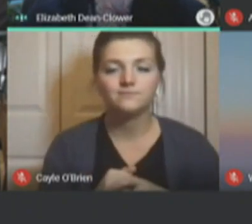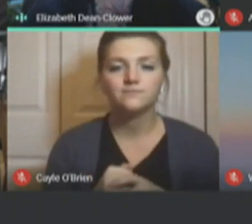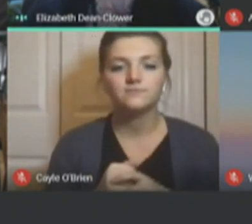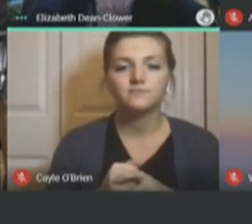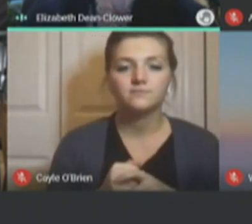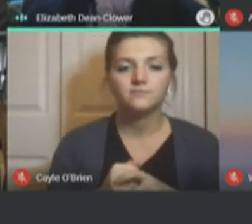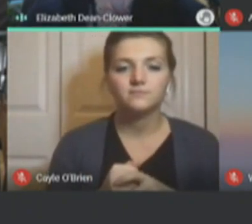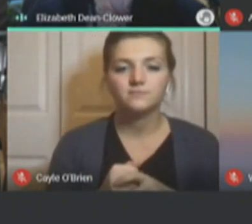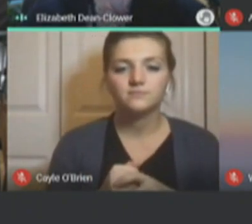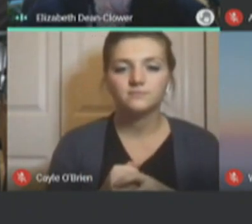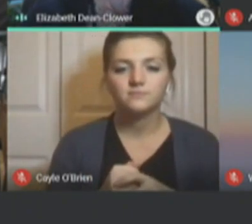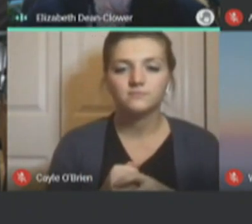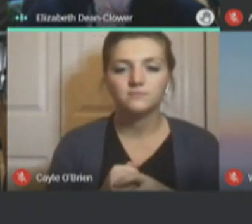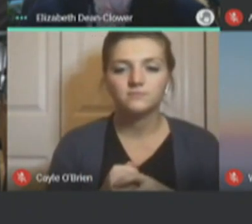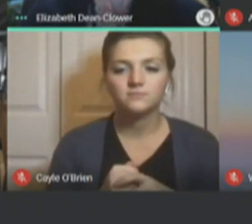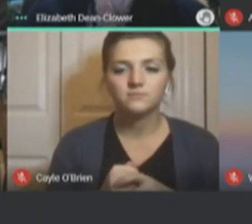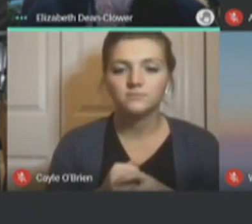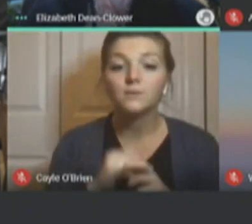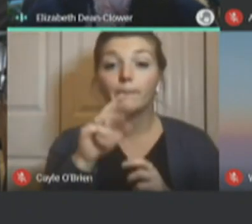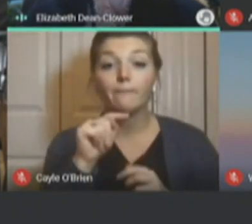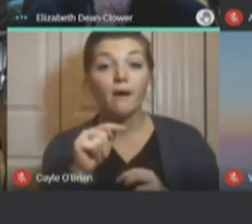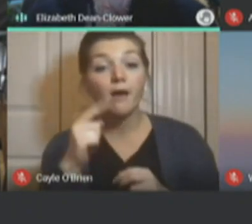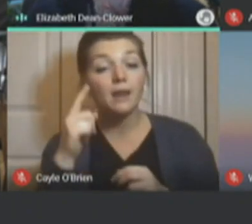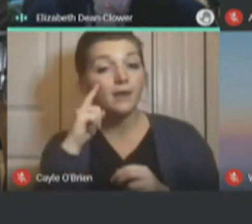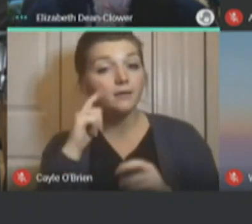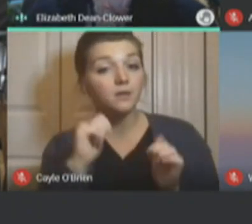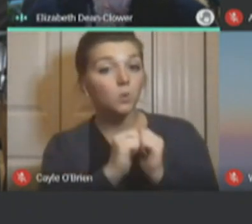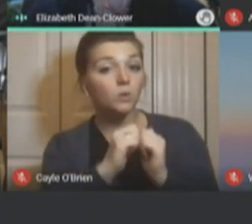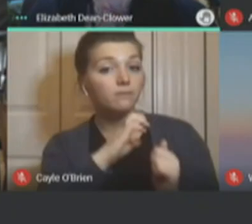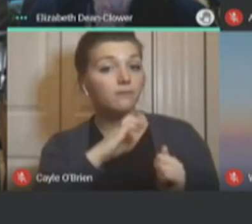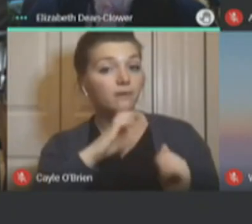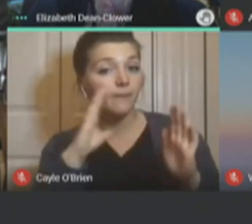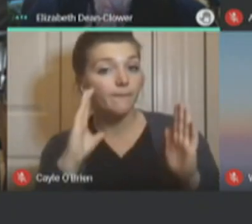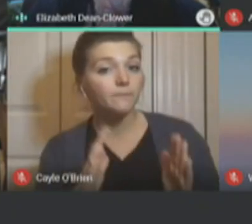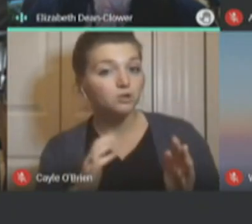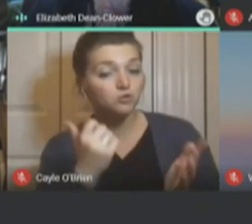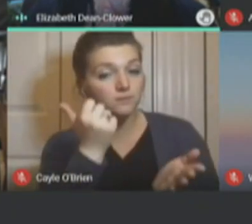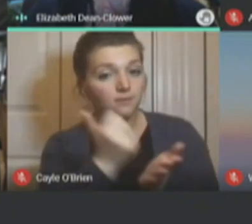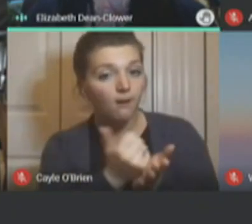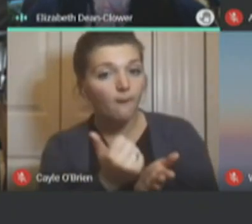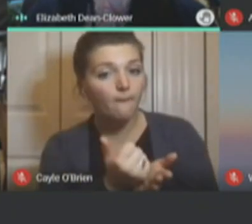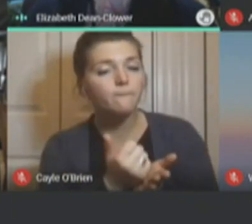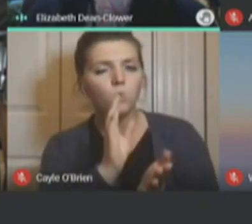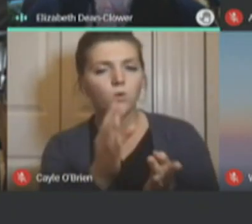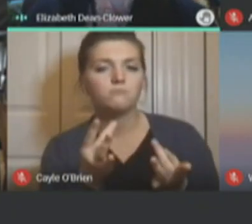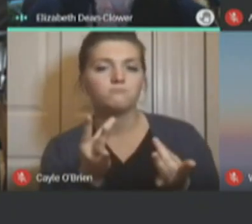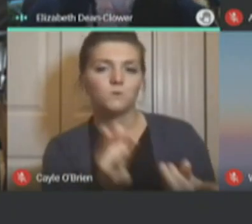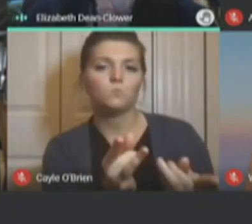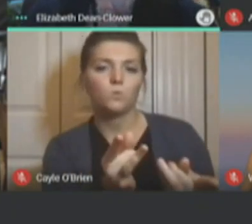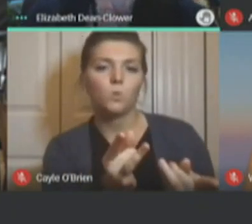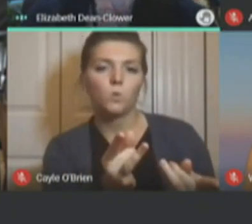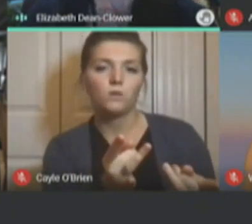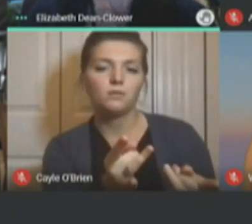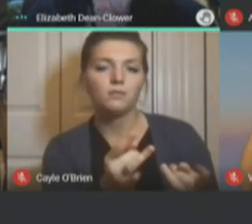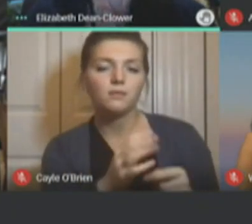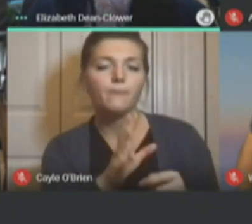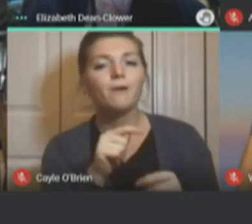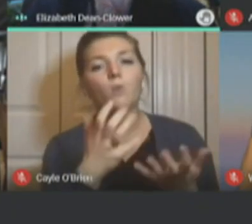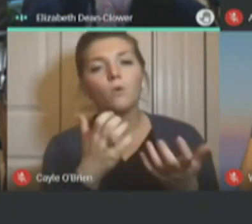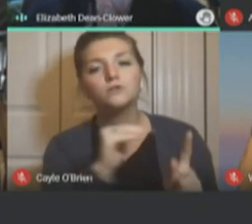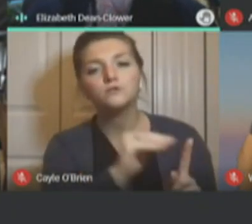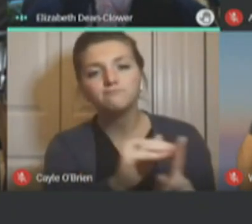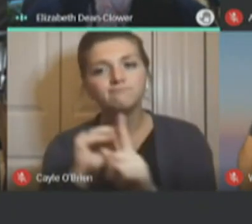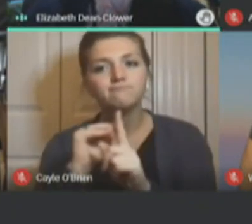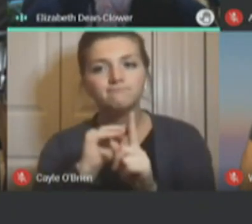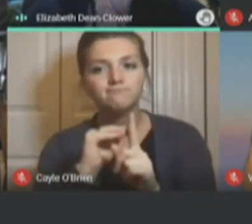But with the commissioner's help, I think that that will go smoothly, but I just wanted to remind people, since